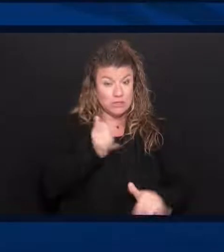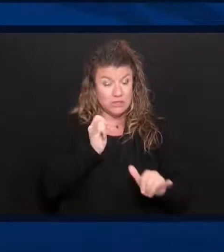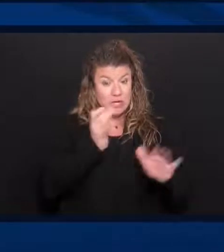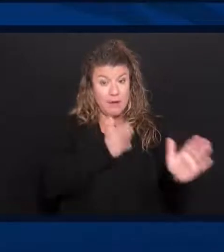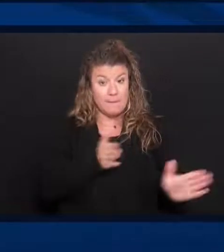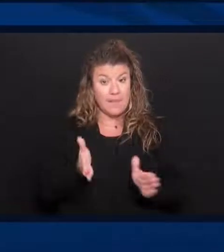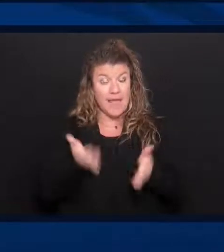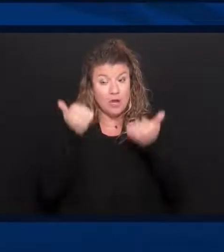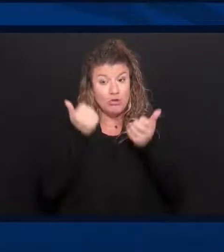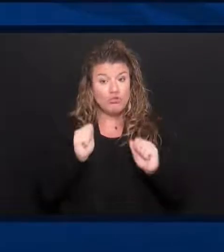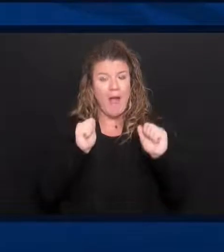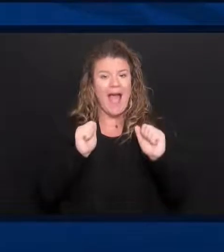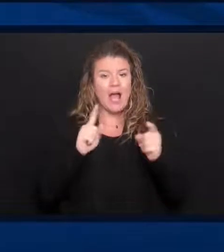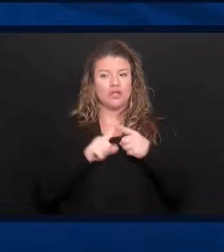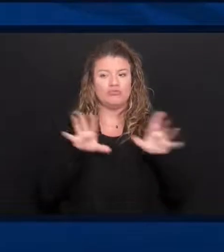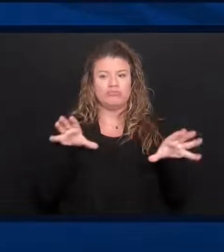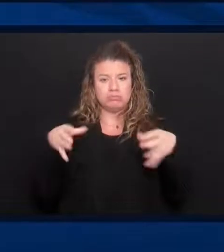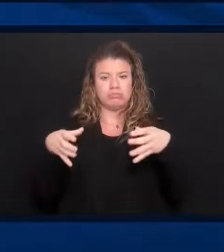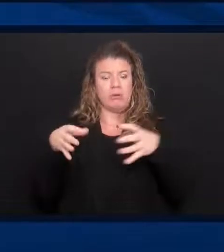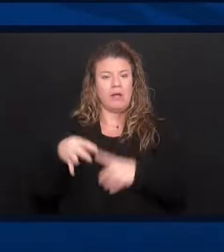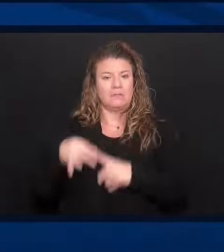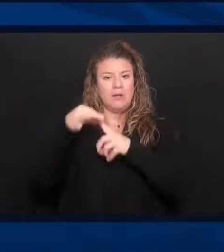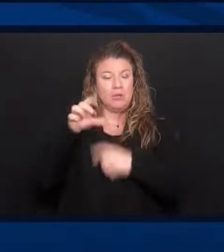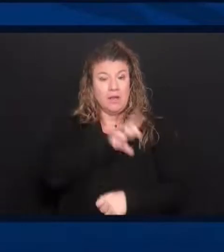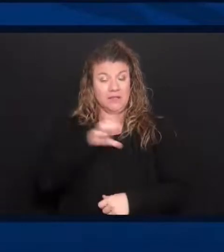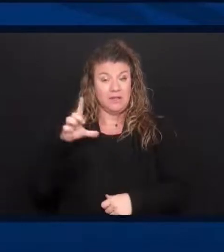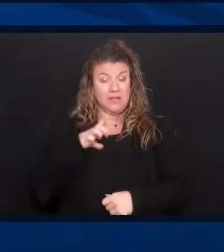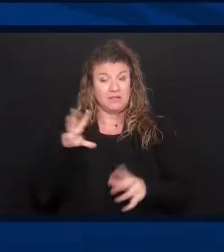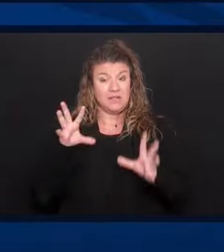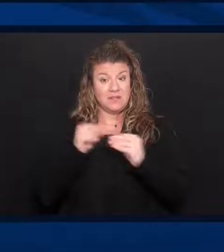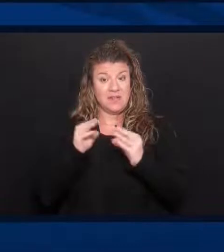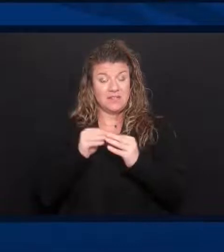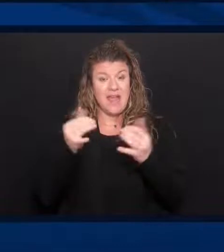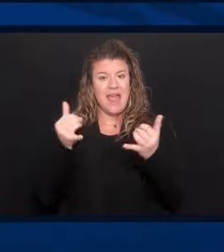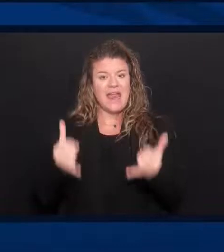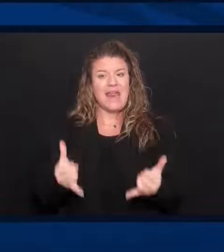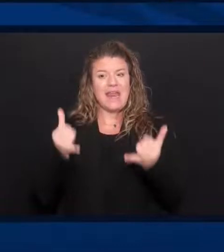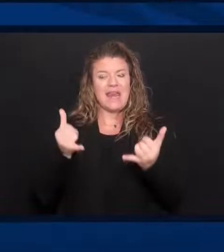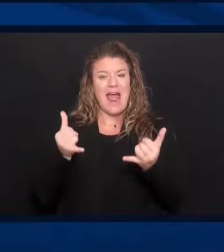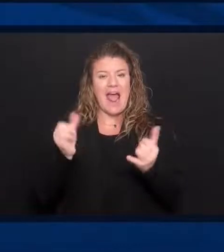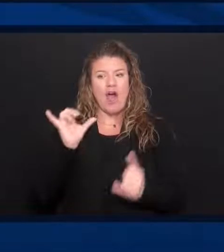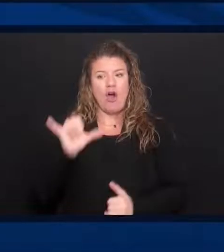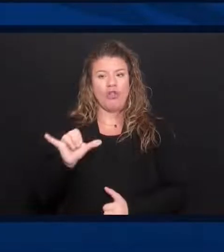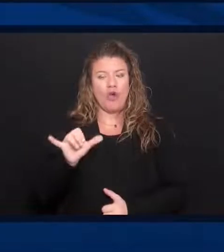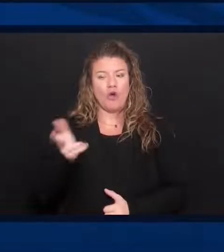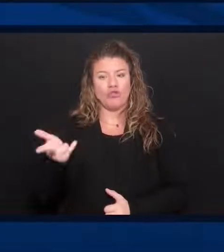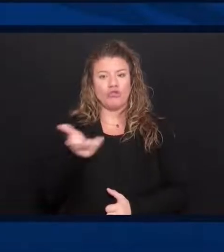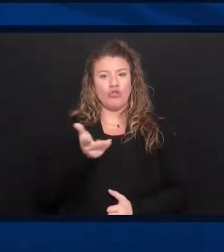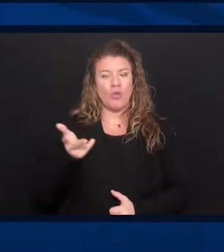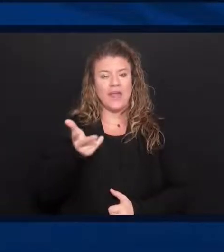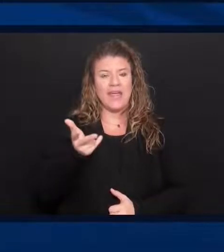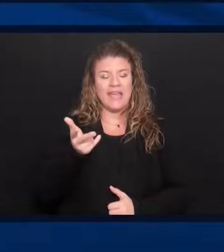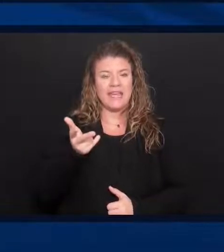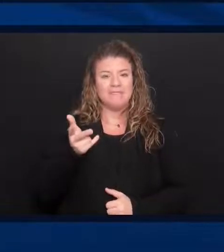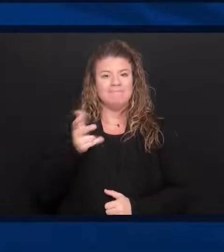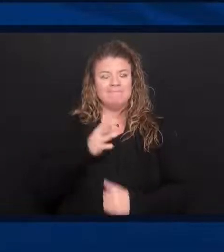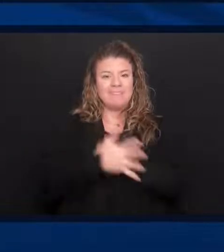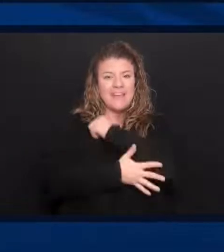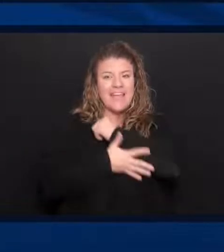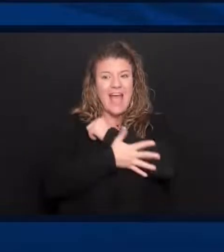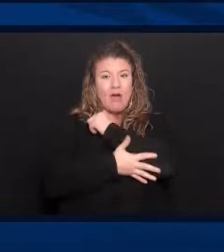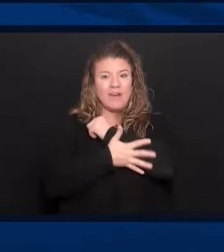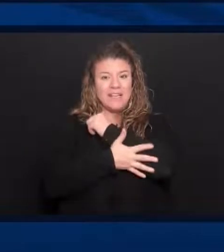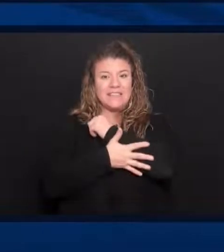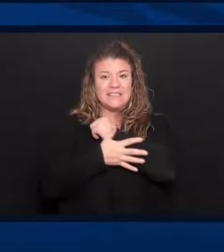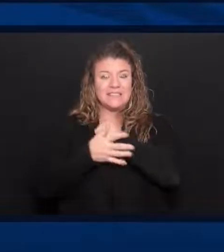try and convene a special session now that these elected officials from Maryland have